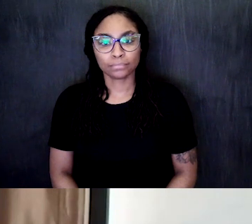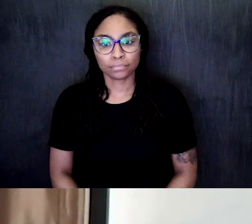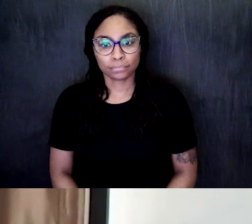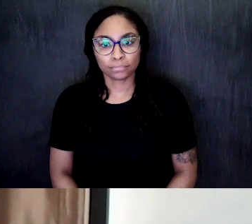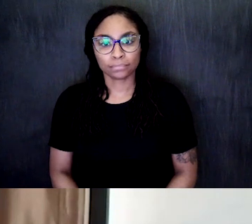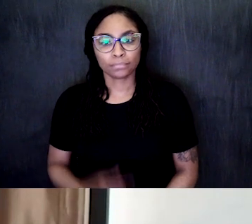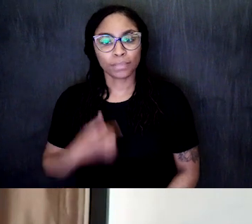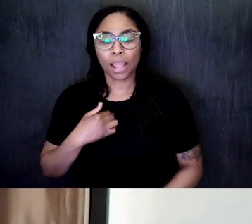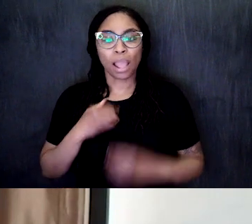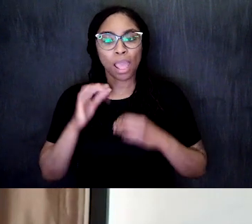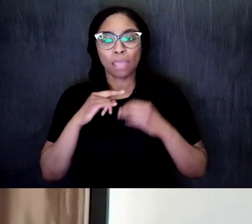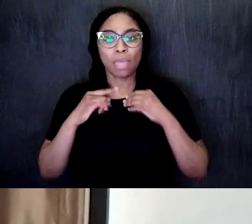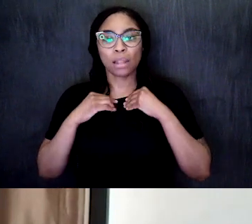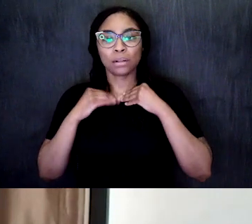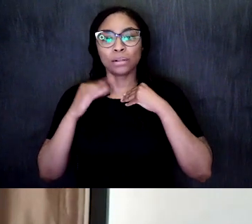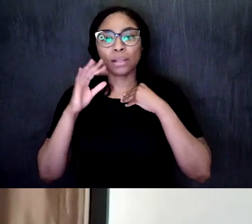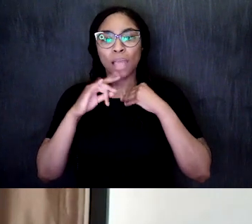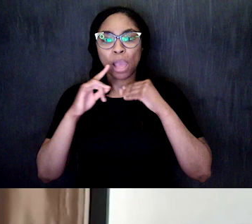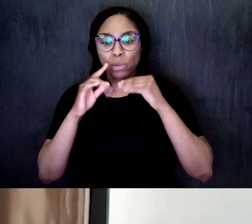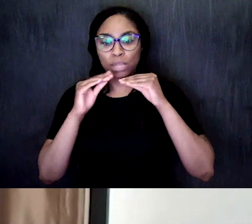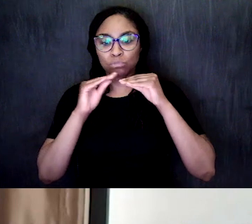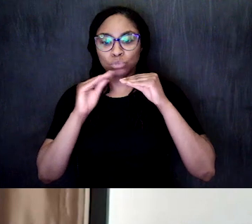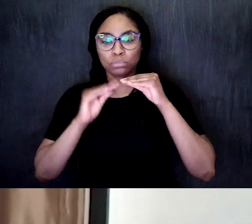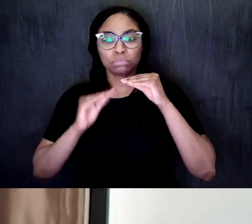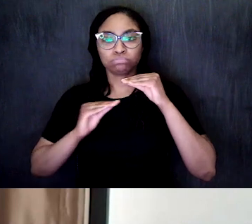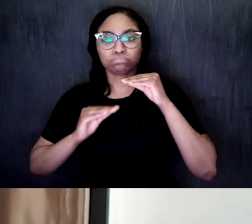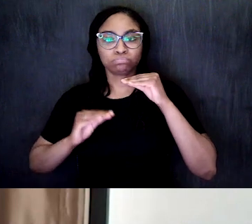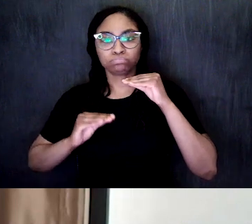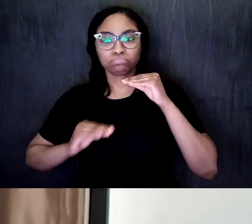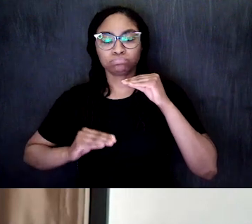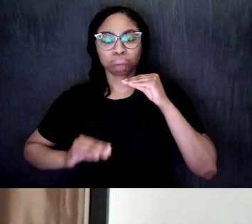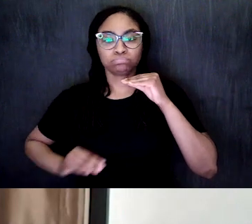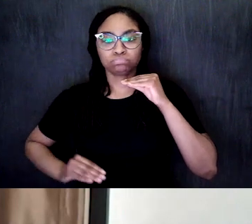As it settles all the way down into the bottom of the body,